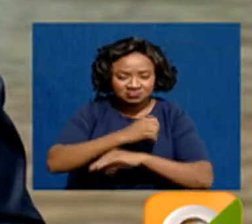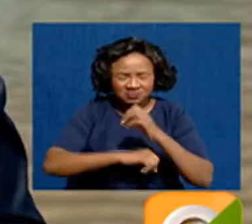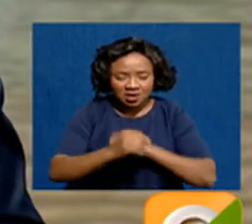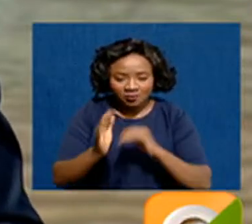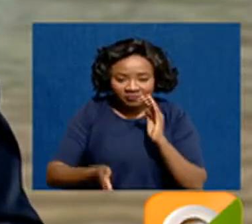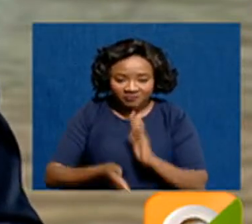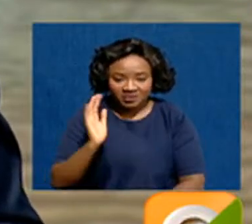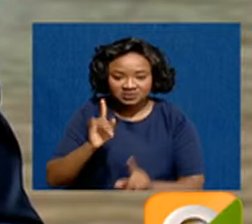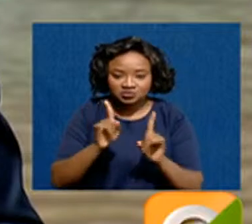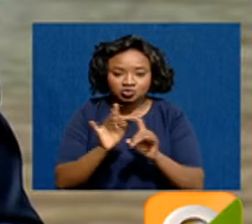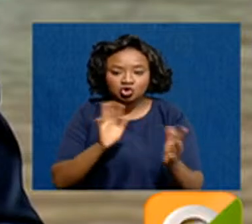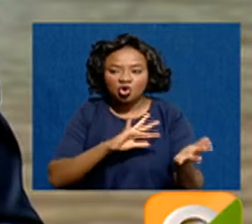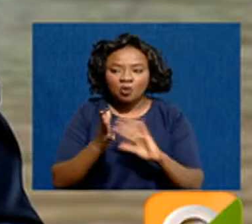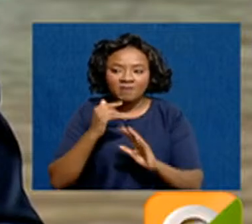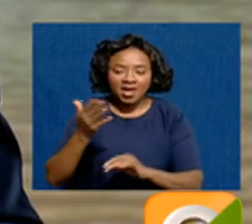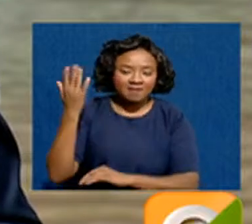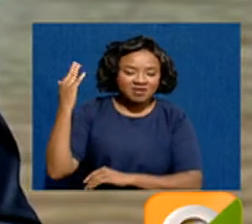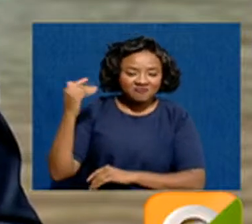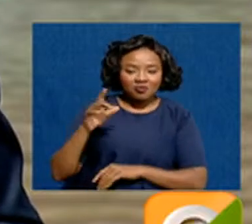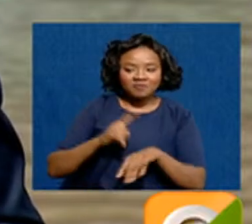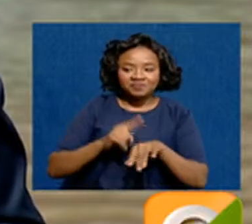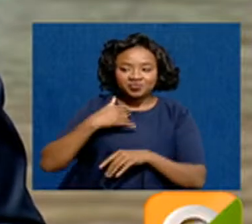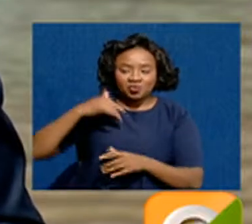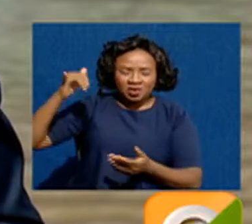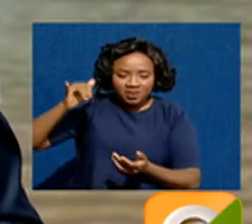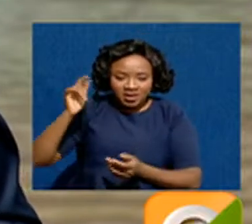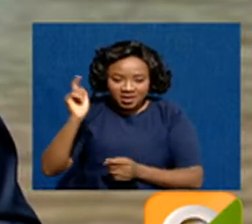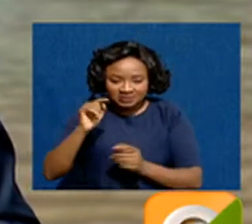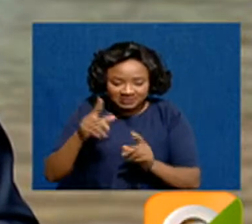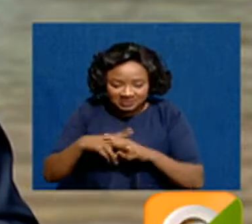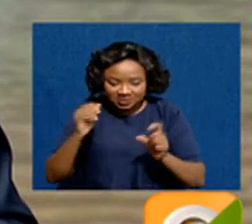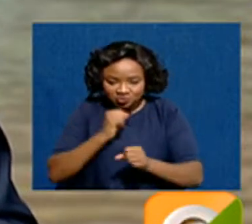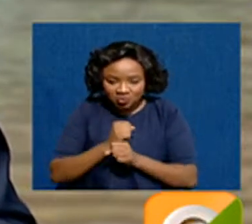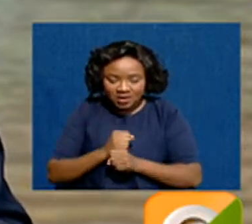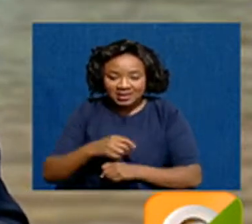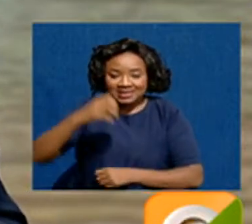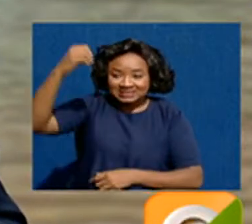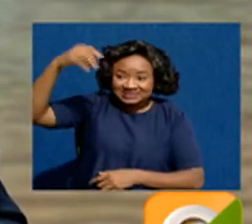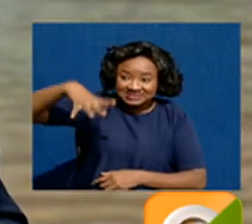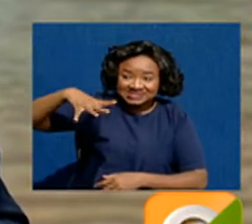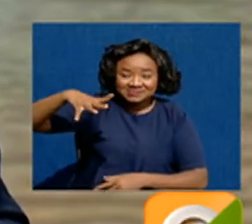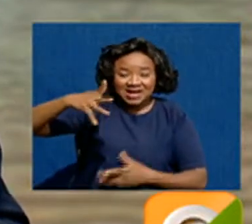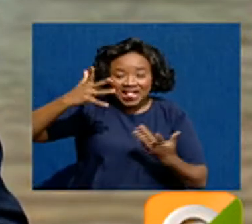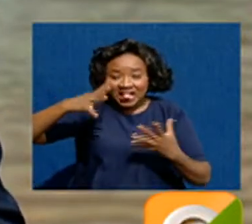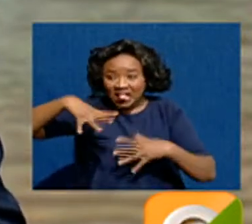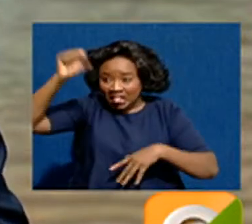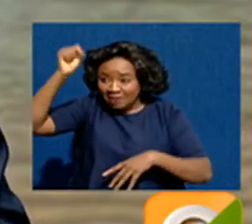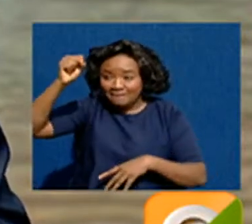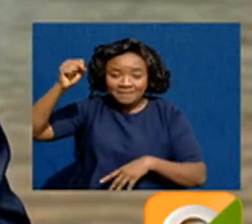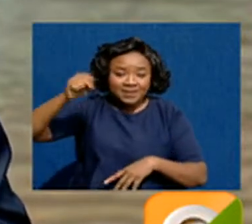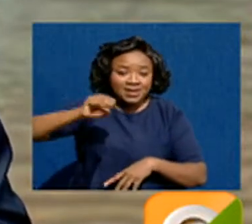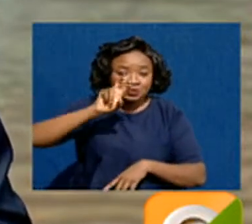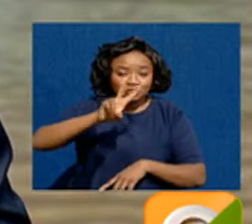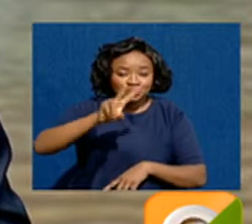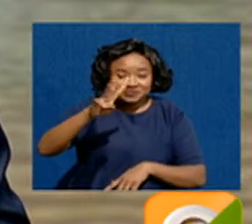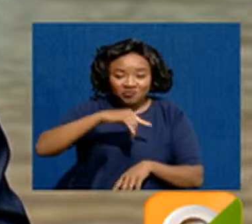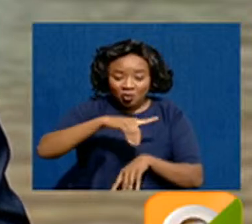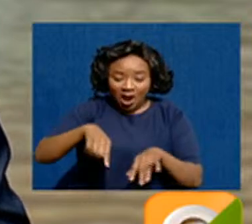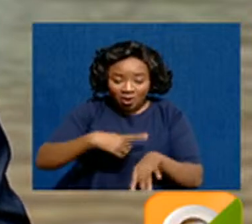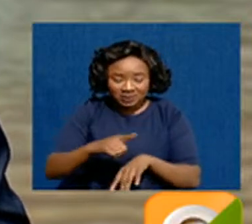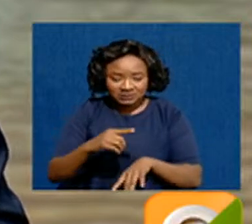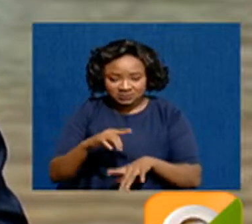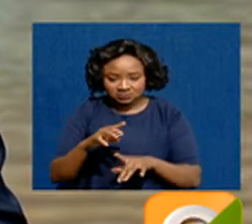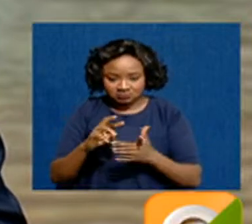when when I arrived and a power blackout took 24 hours and all that kind of thing. Do we promise